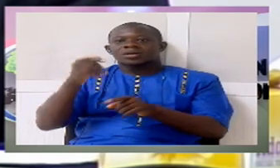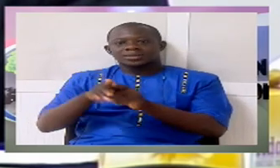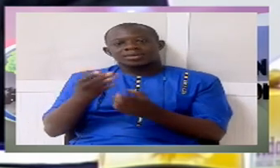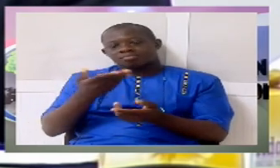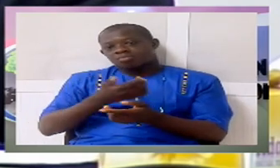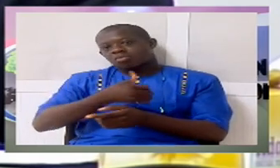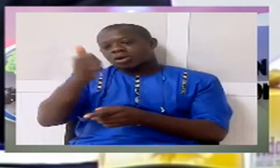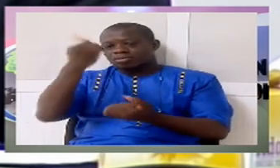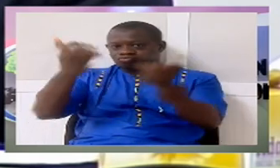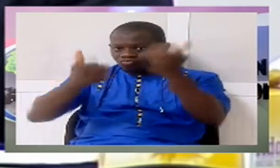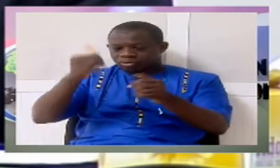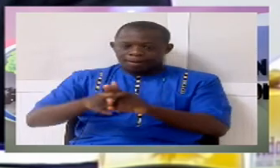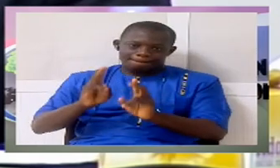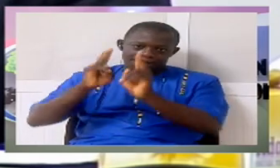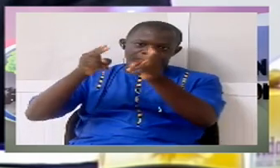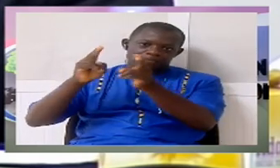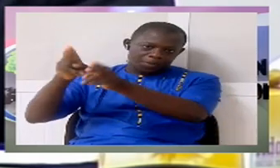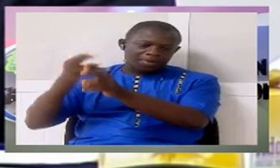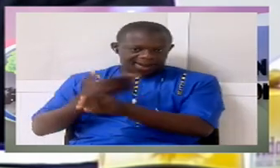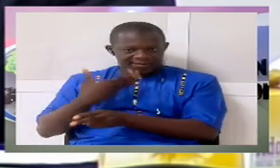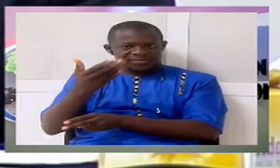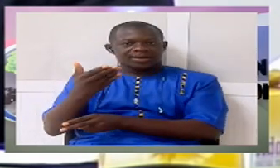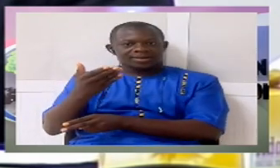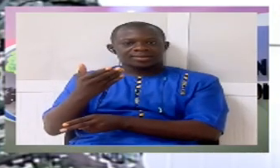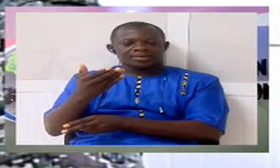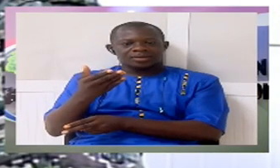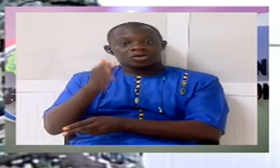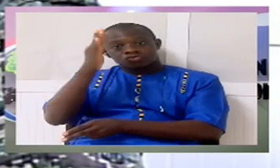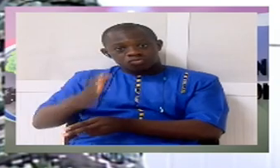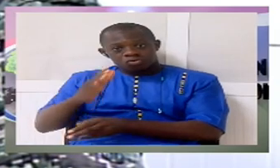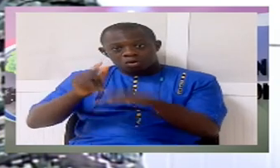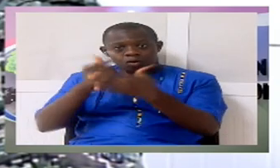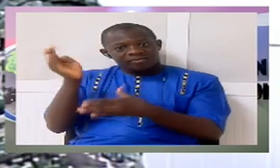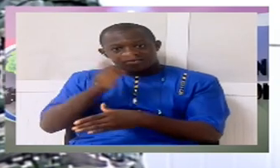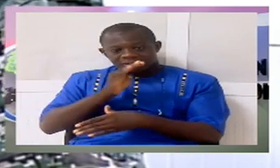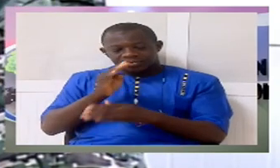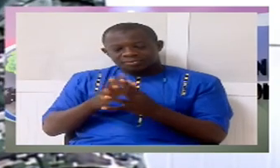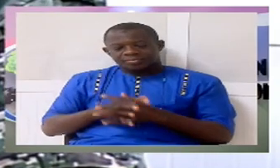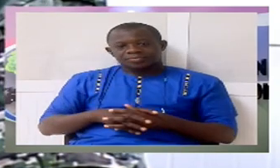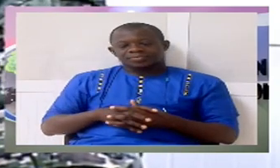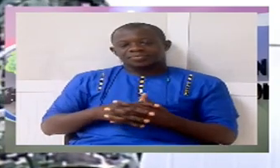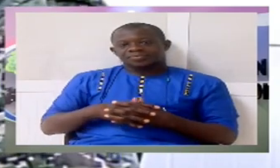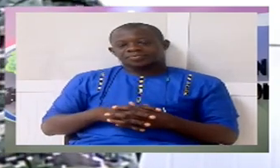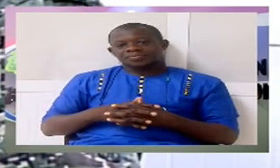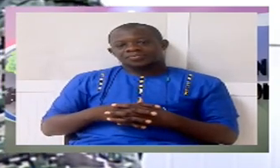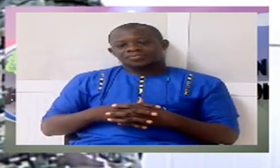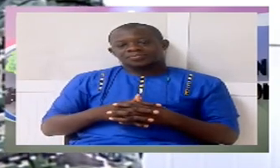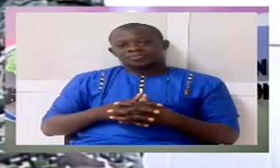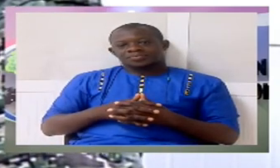at, vehicles were shot. Wax nga fi ne convoy bi legeleg dañoo fetel ay